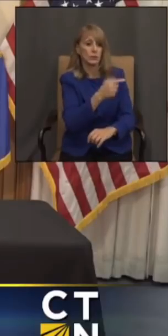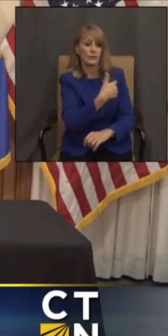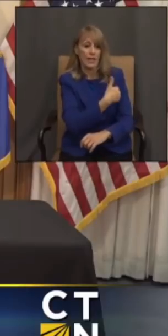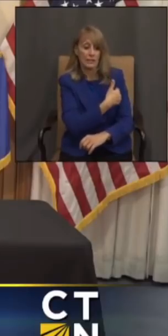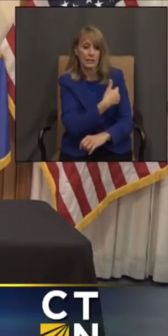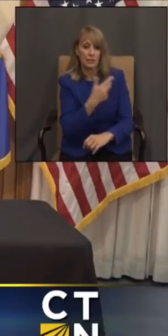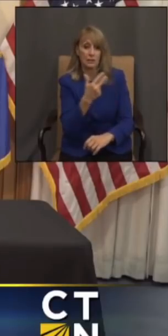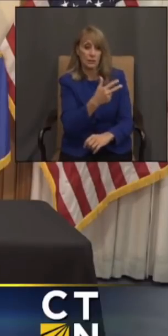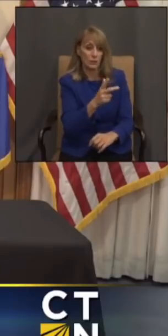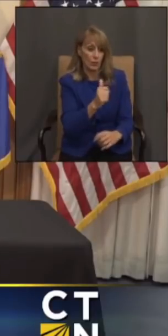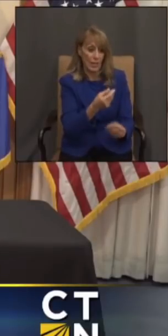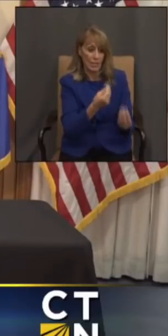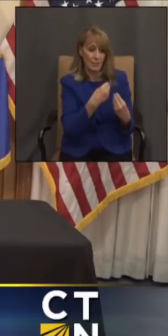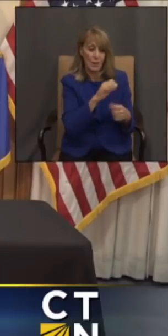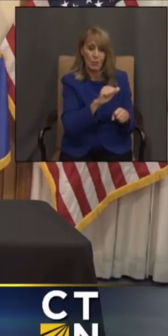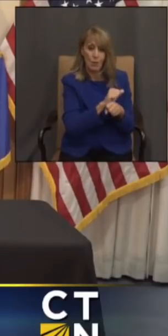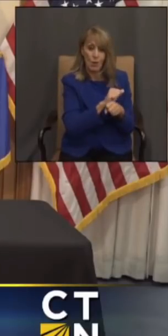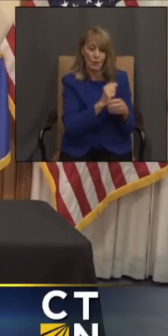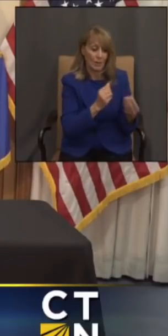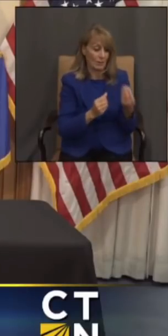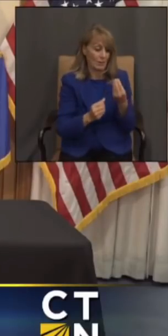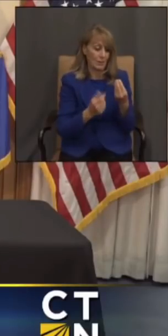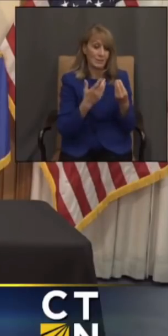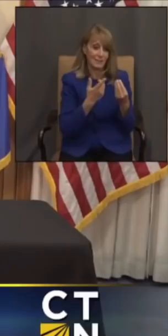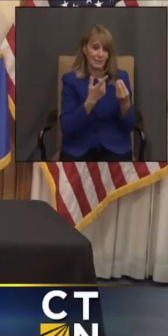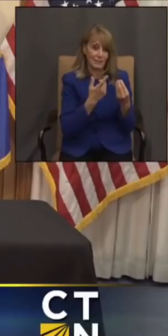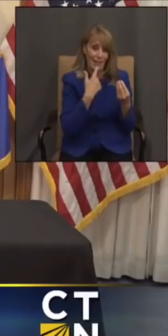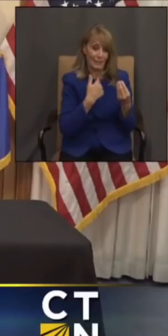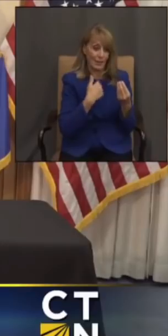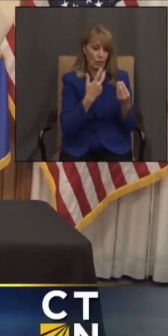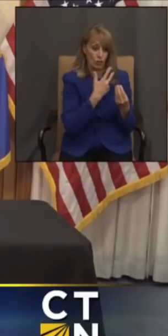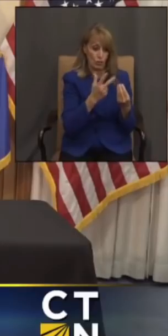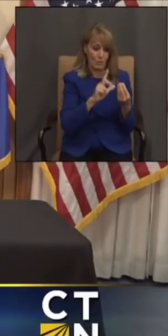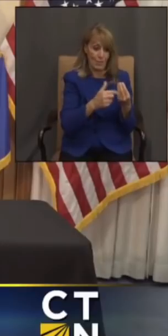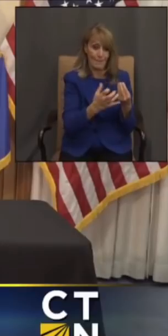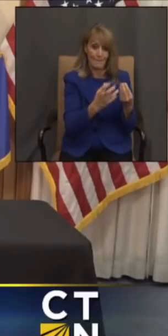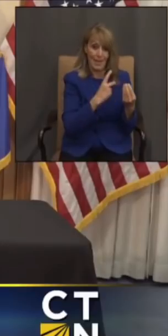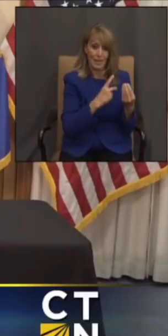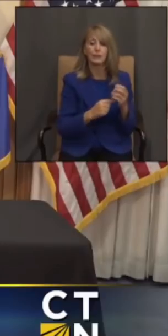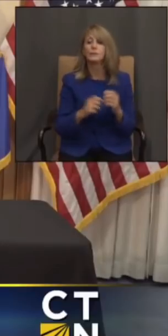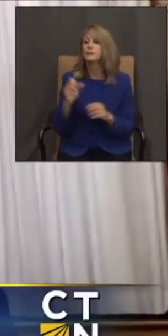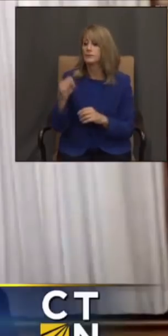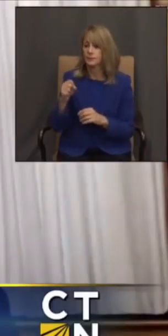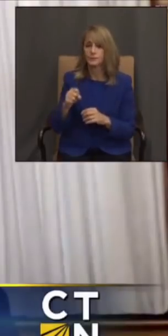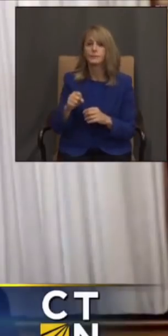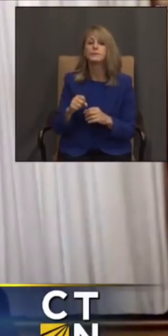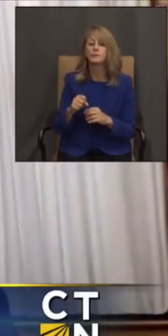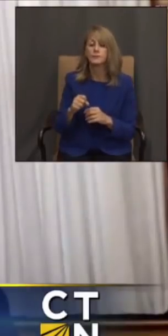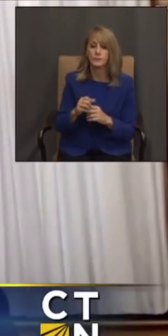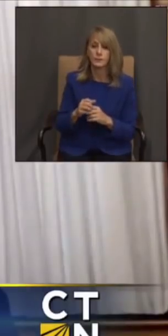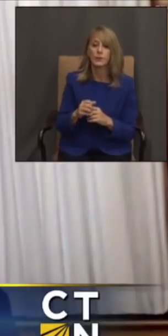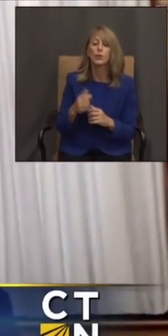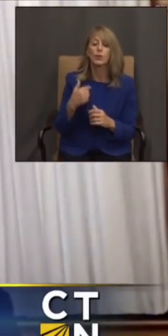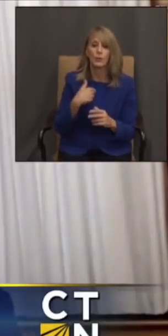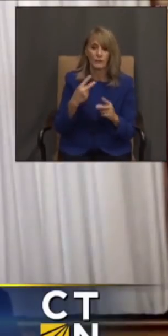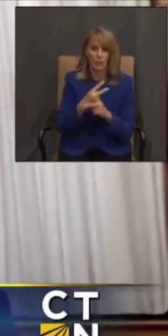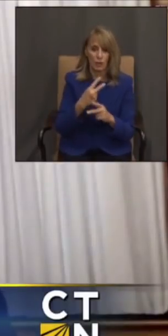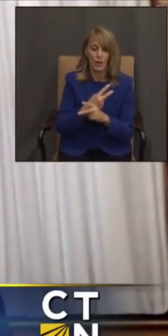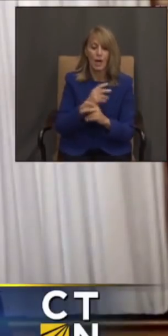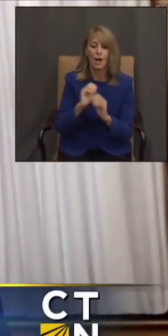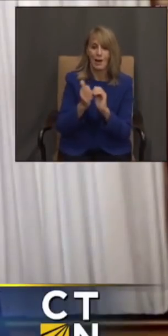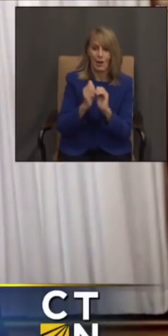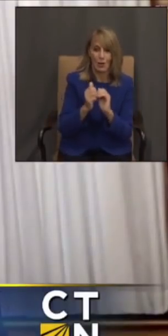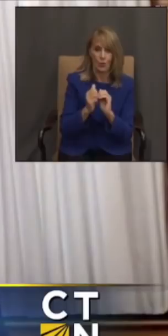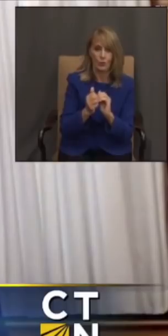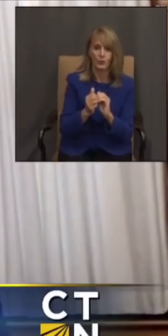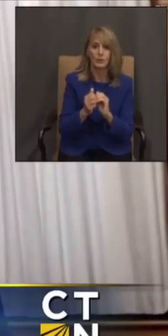Will they essentially have an appointment made for 3 or 4 weeks out? Yeah, the teams are in the process of working that into the process right now.